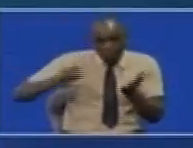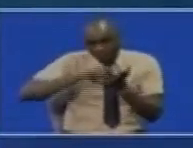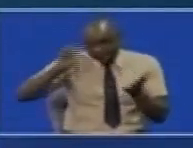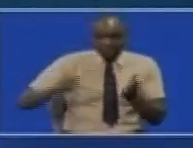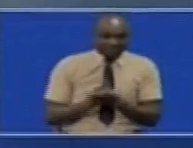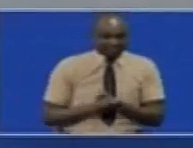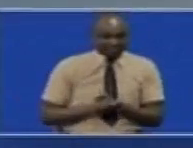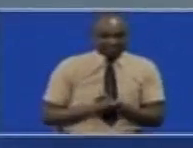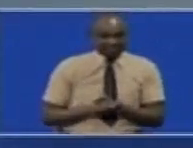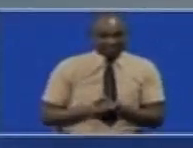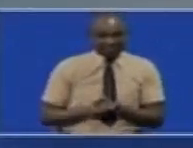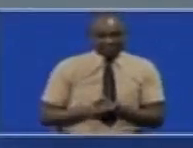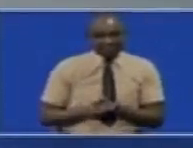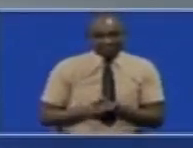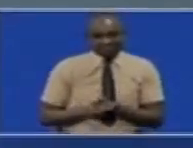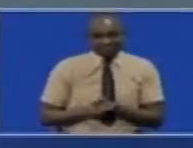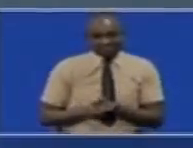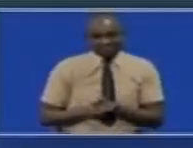out.